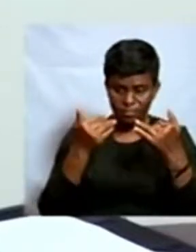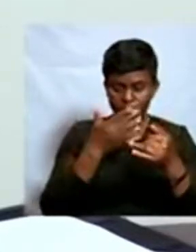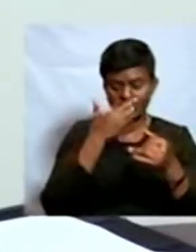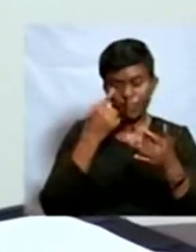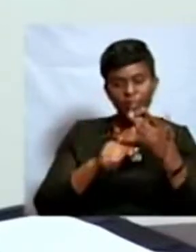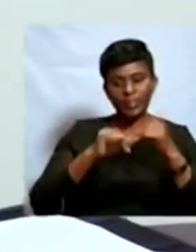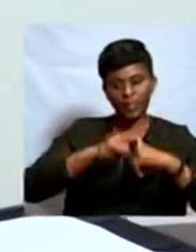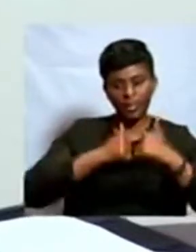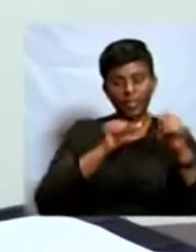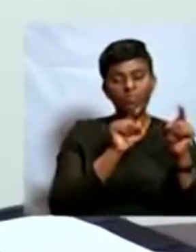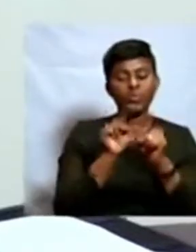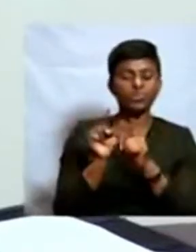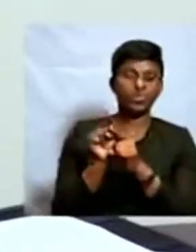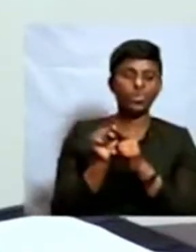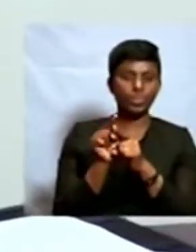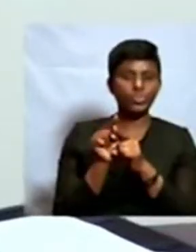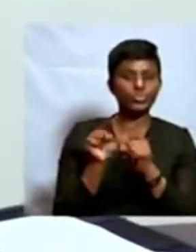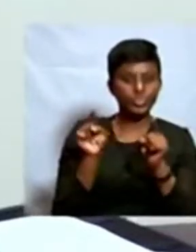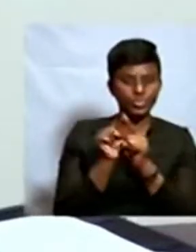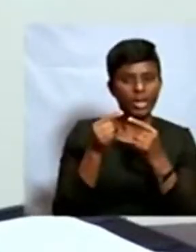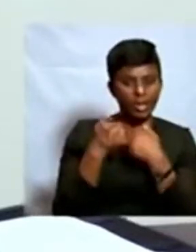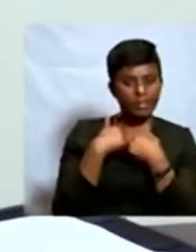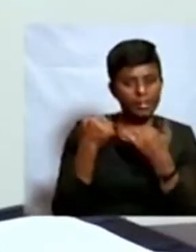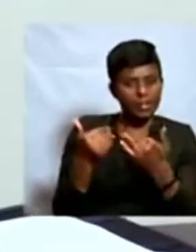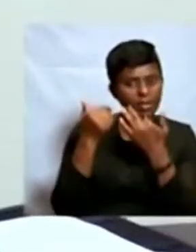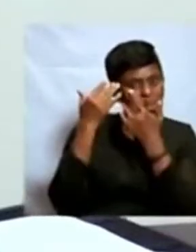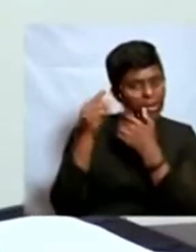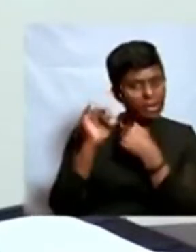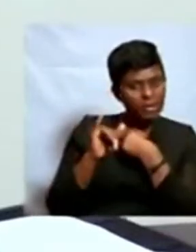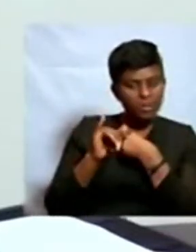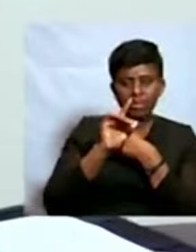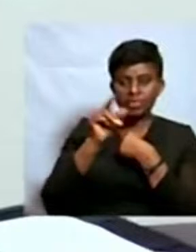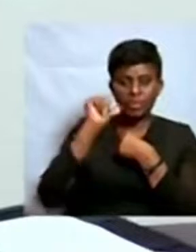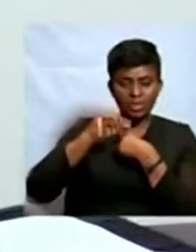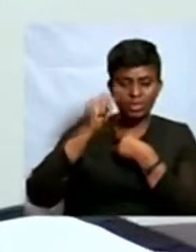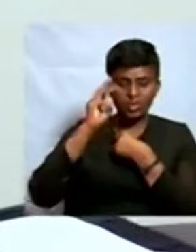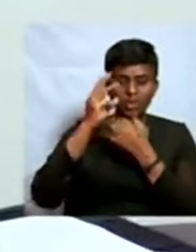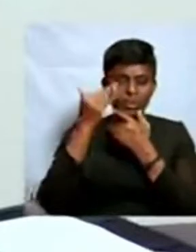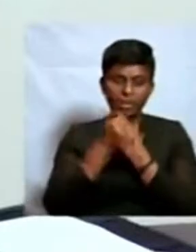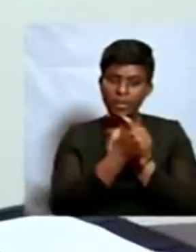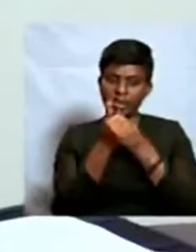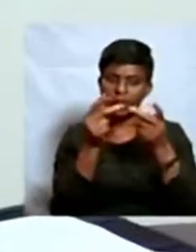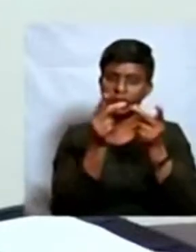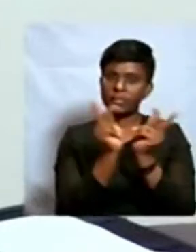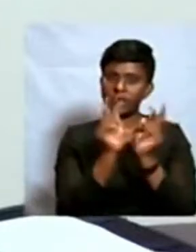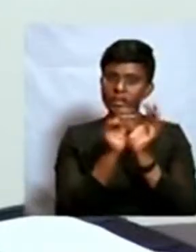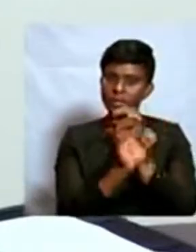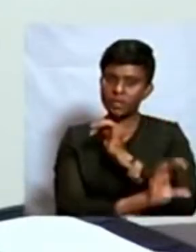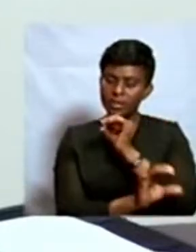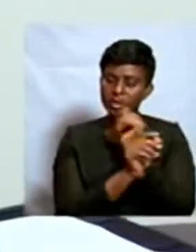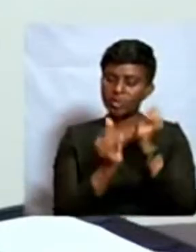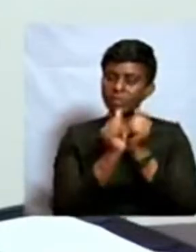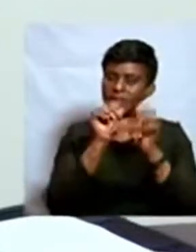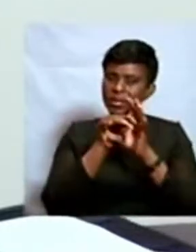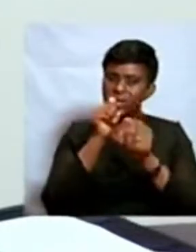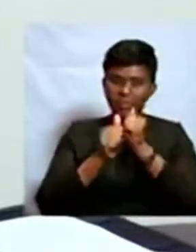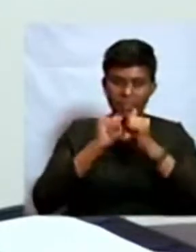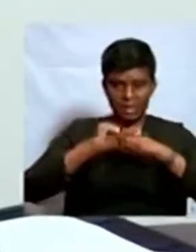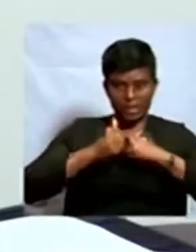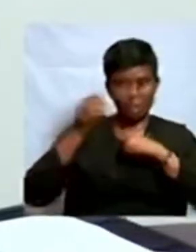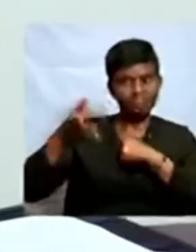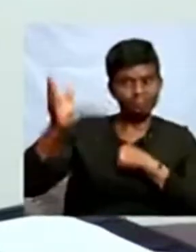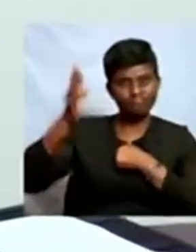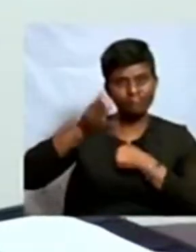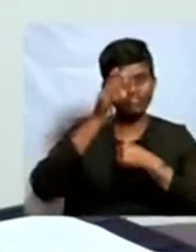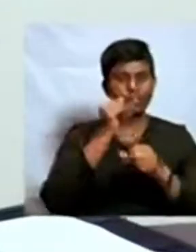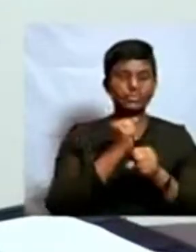supposed to also there is an expectation that we'll receive elsewhere in the countries within which we go to